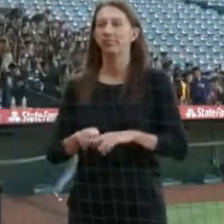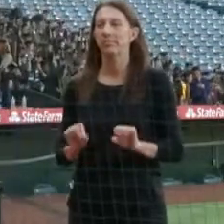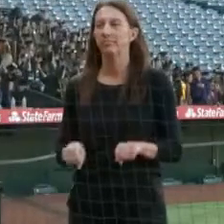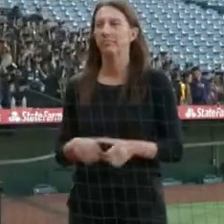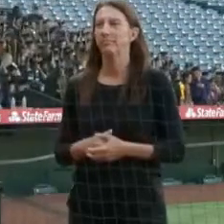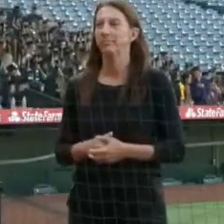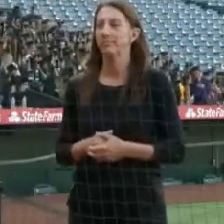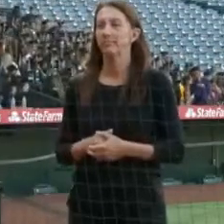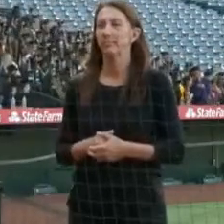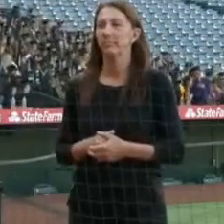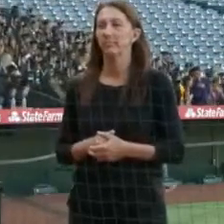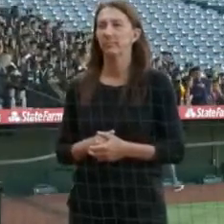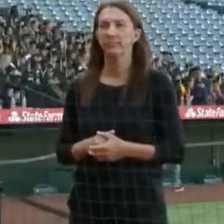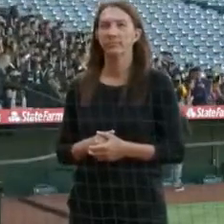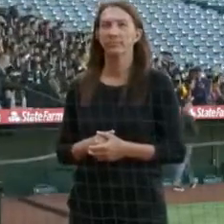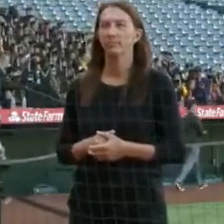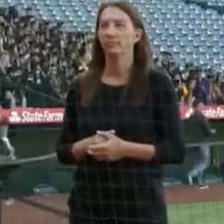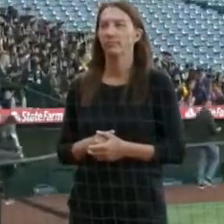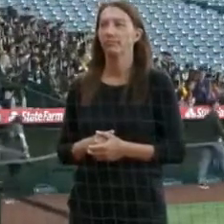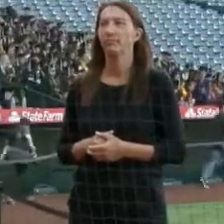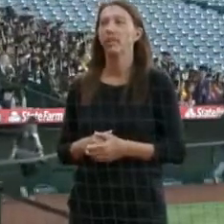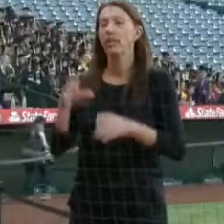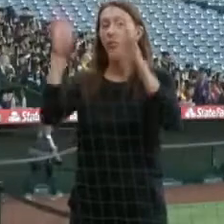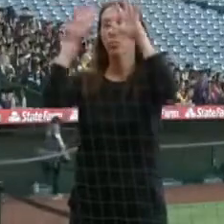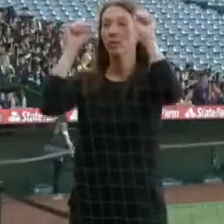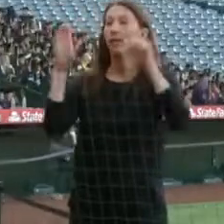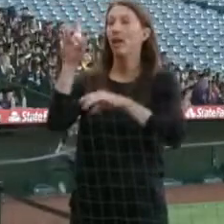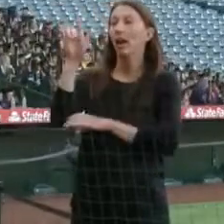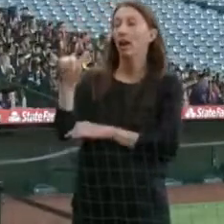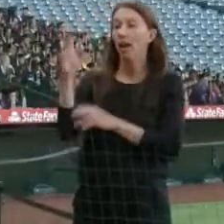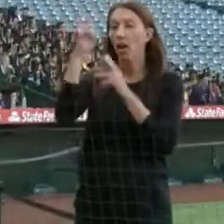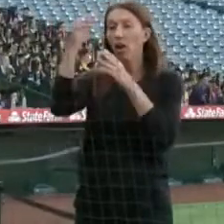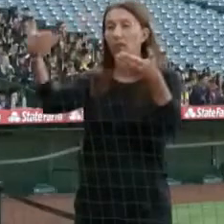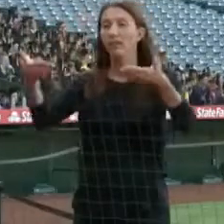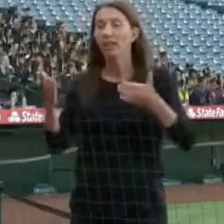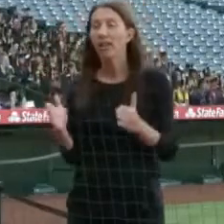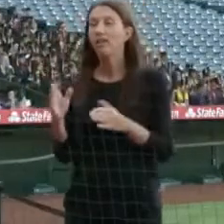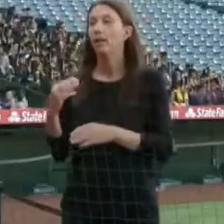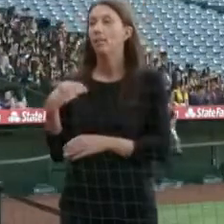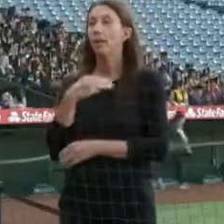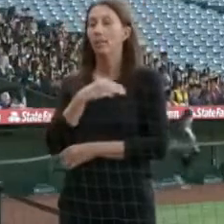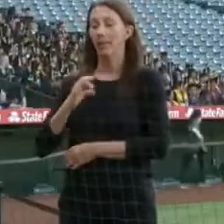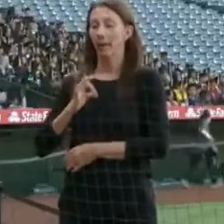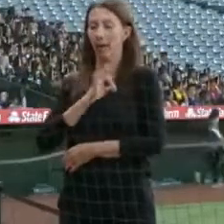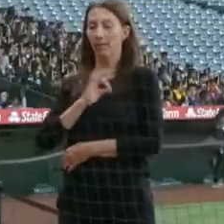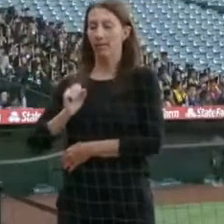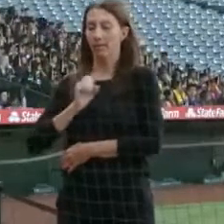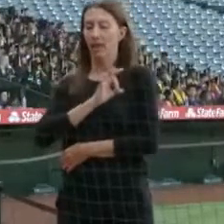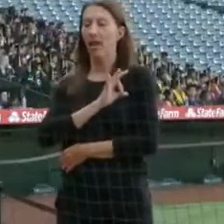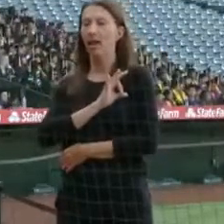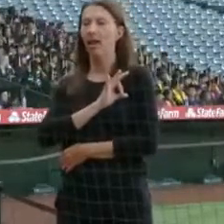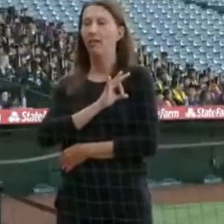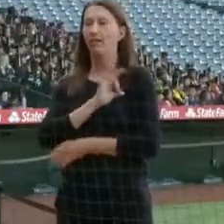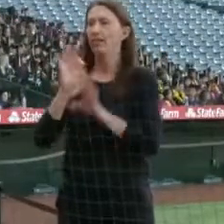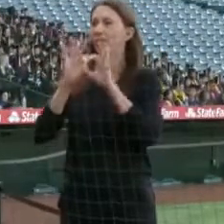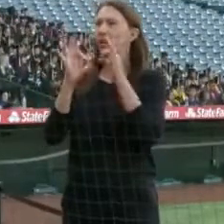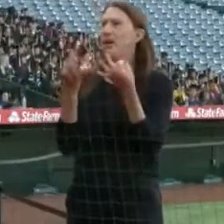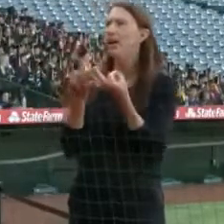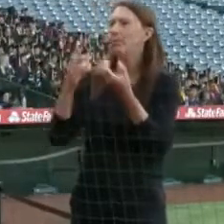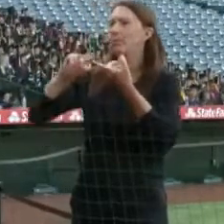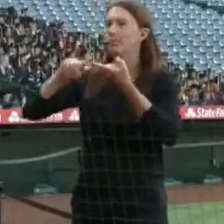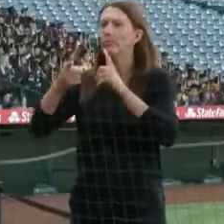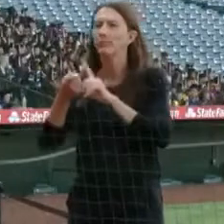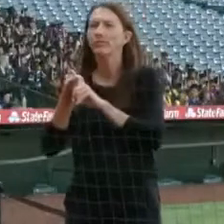President Conley, honored guests, members of the faculty and staff, relatives and friends